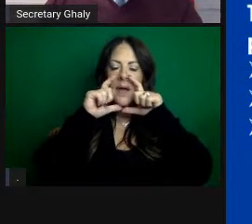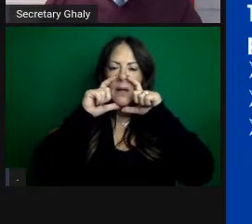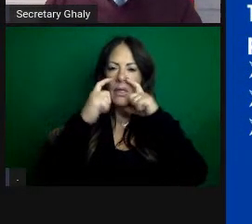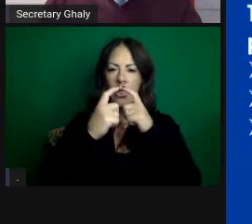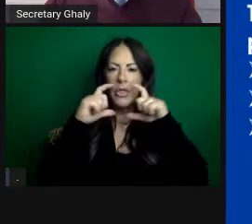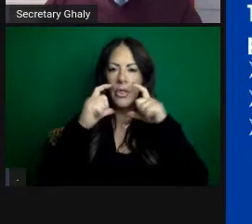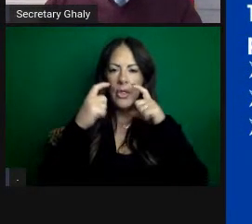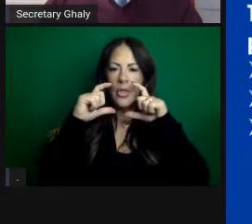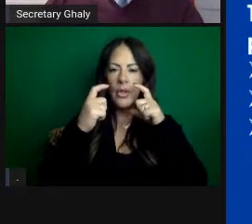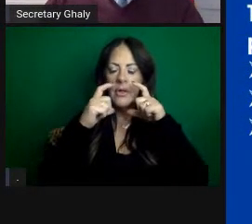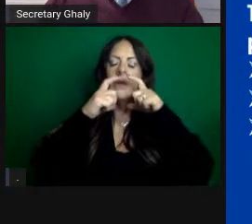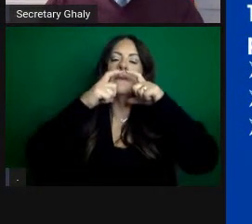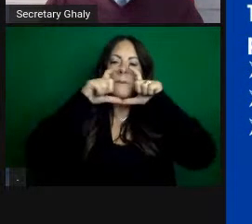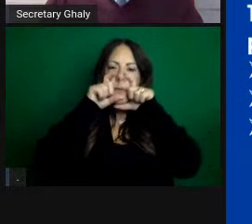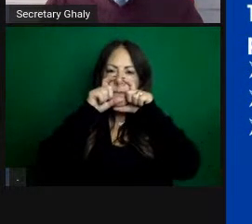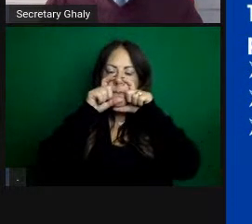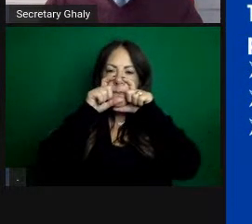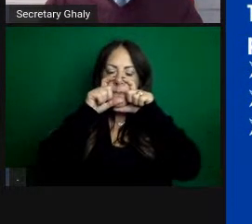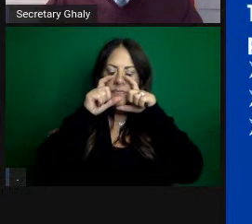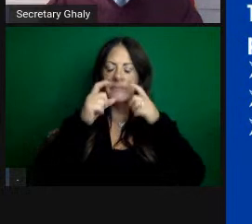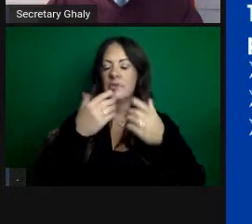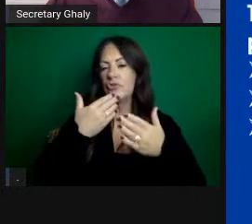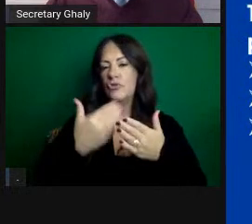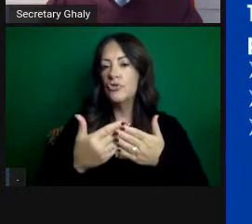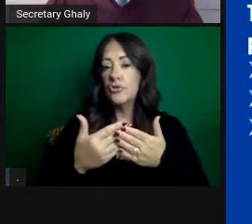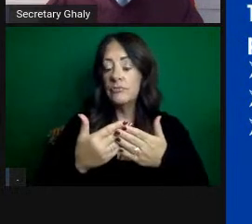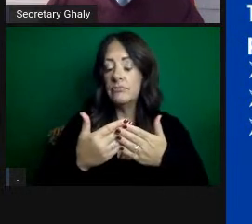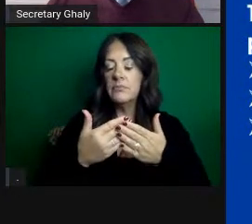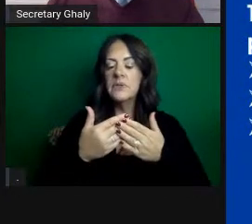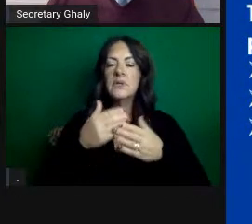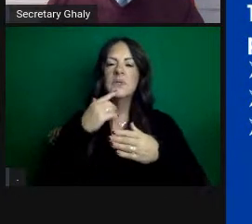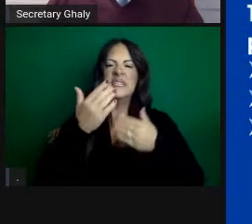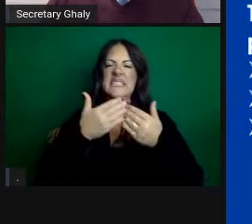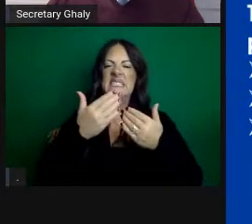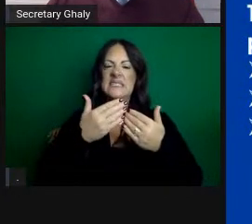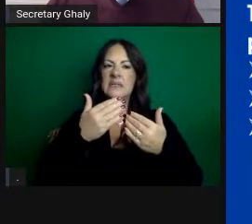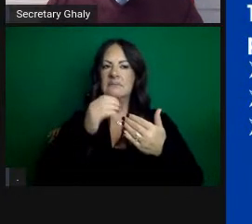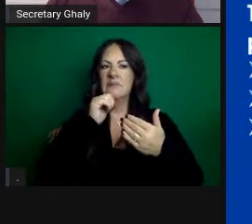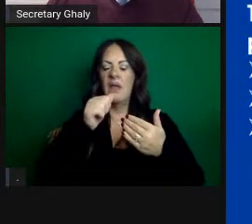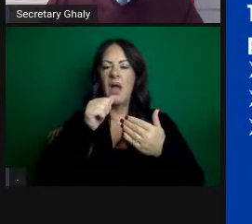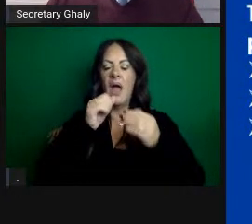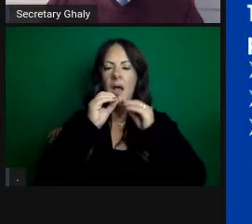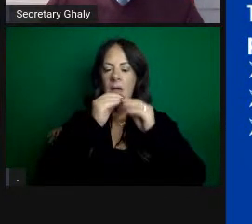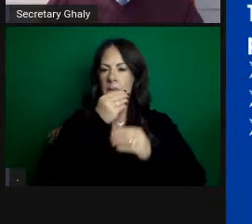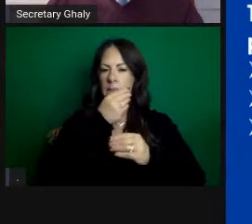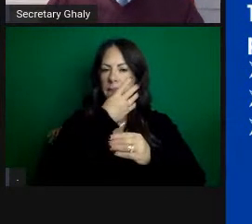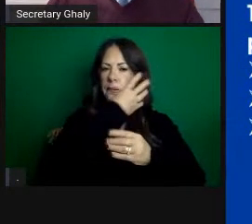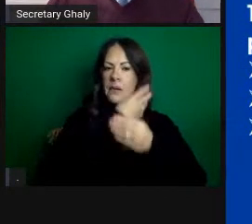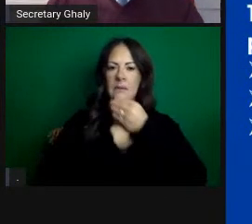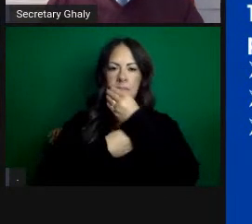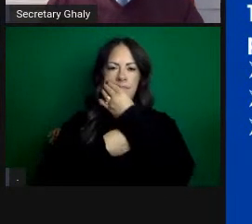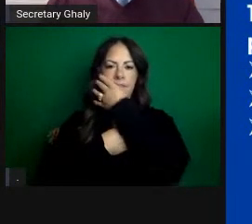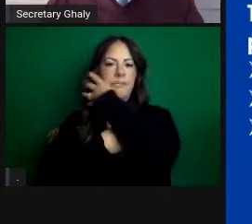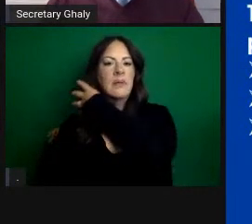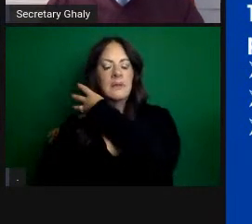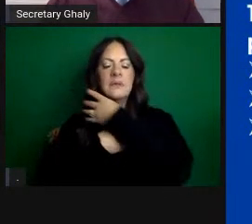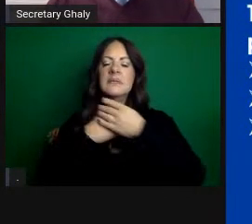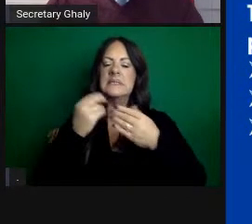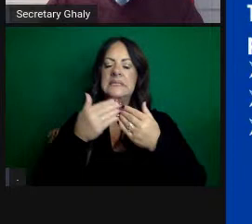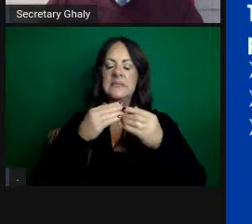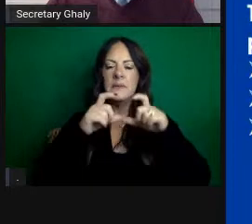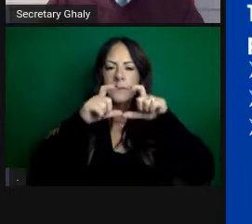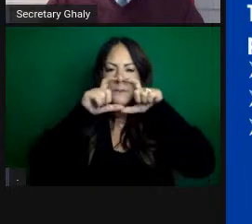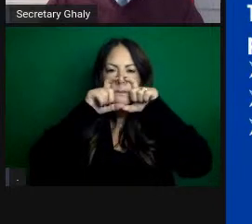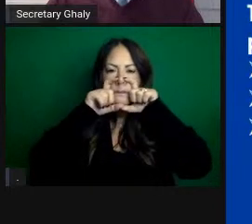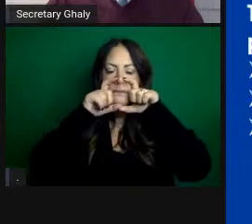doesn't easily move in and out of your masked areas. And that doing this and wearing a